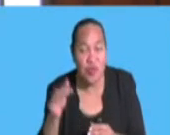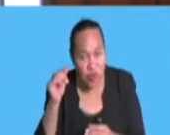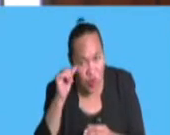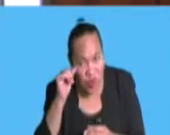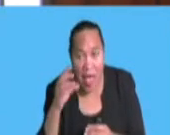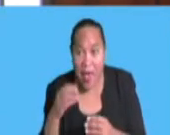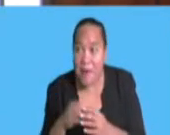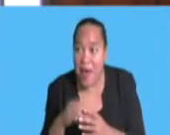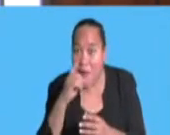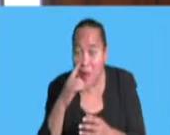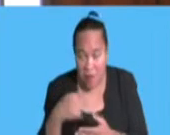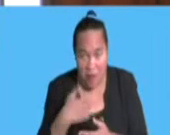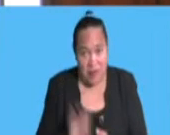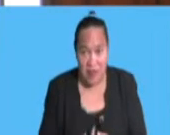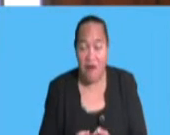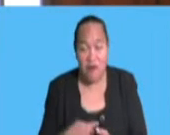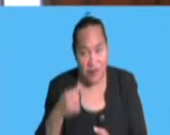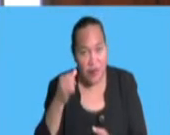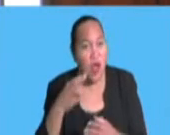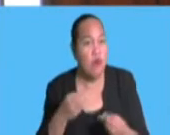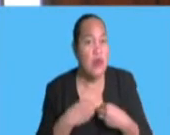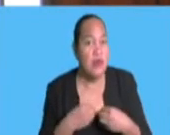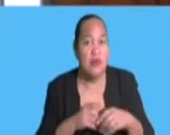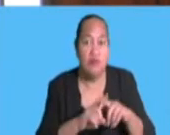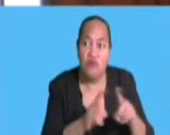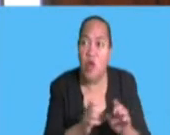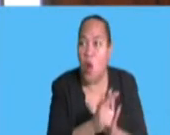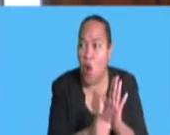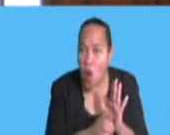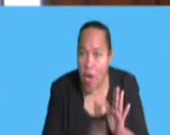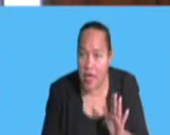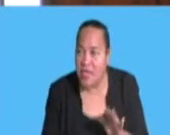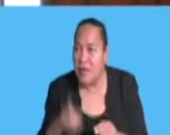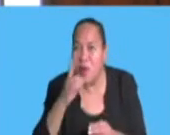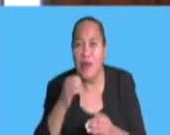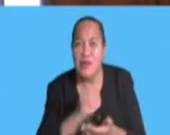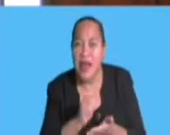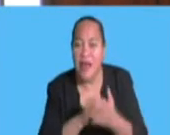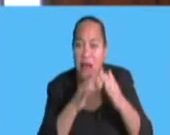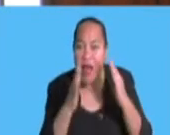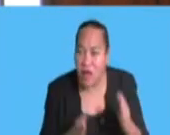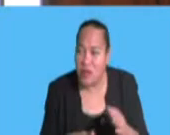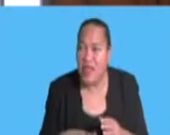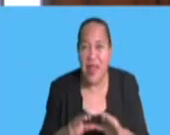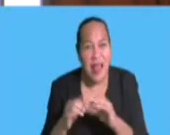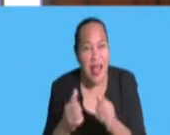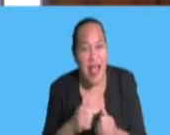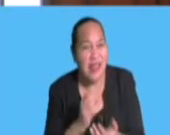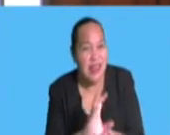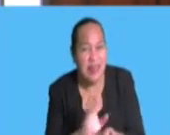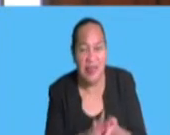bank customers, myself included, businesses, lawyers, real estate agents, but not from a bunch